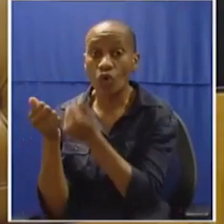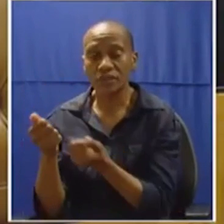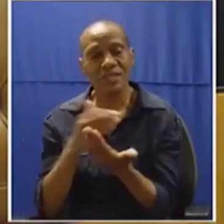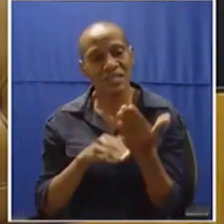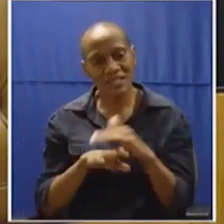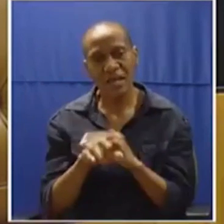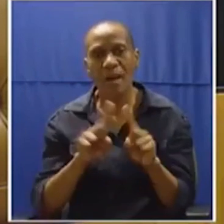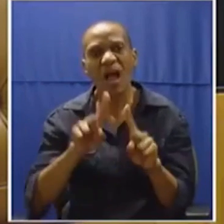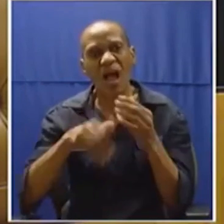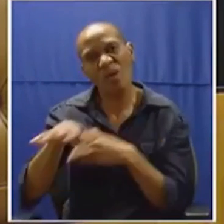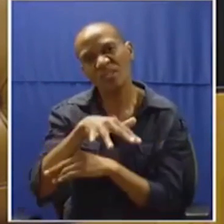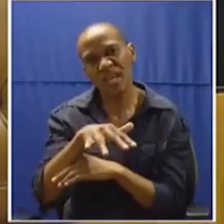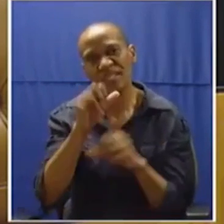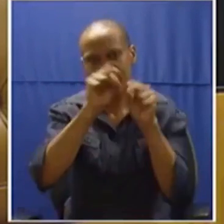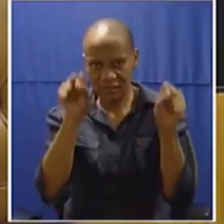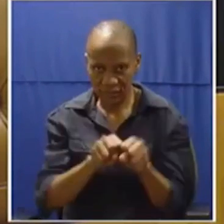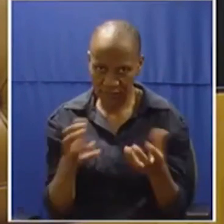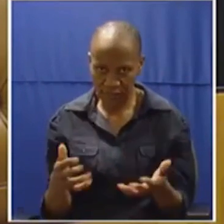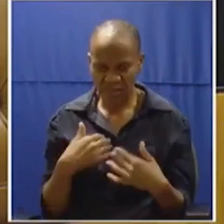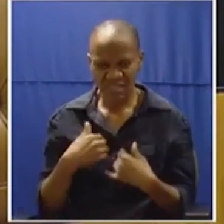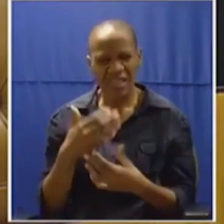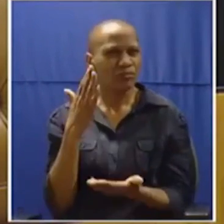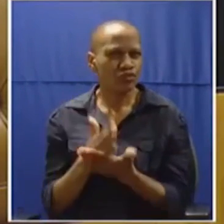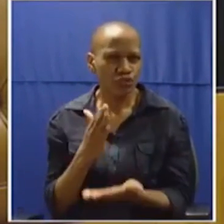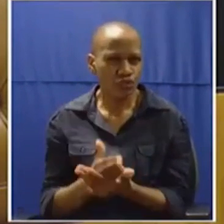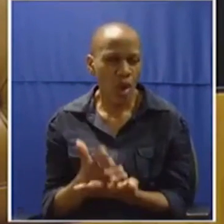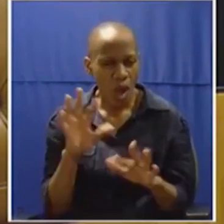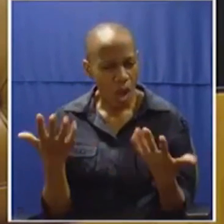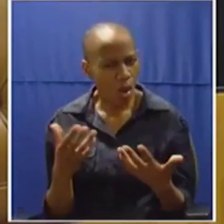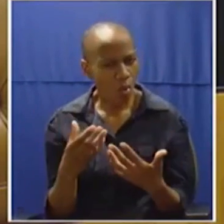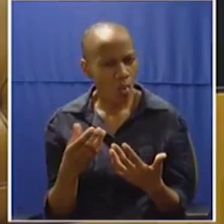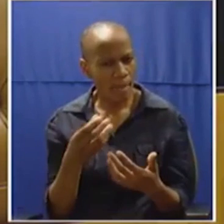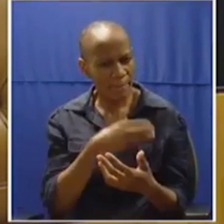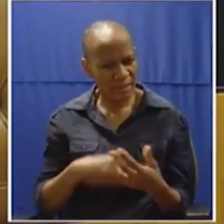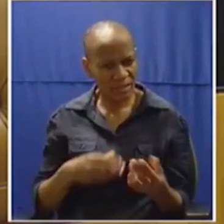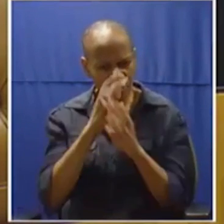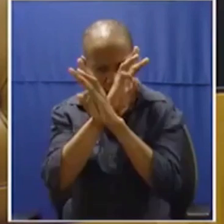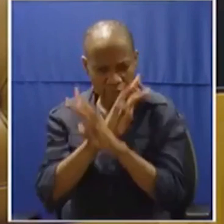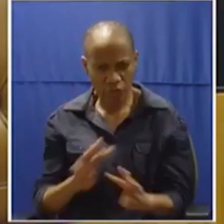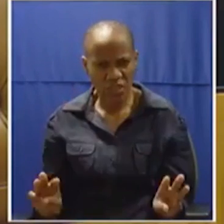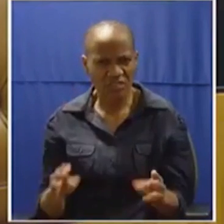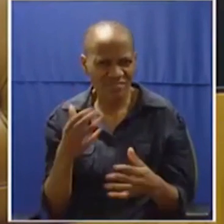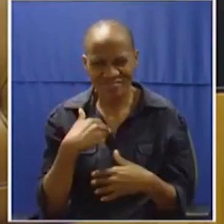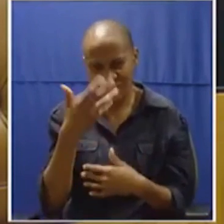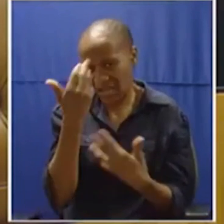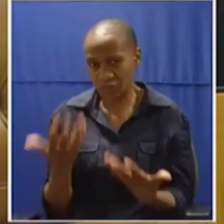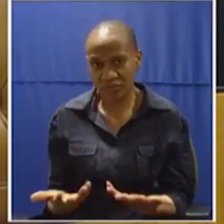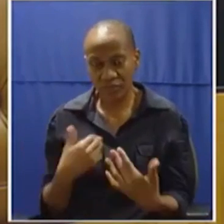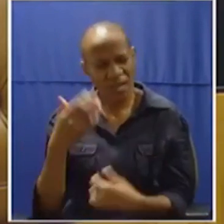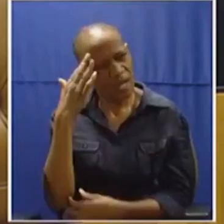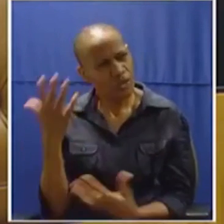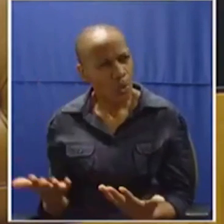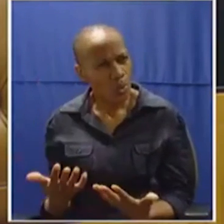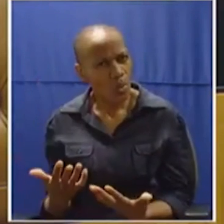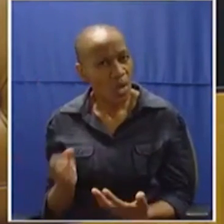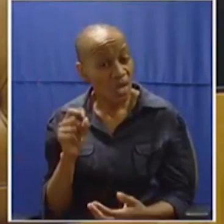etc. I'm not sure about amnesty. As far as I know, the amnesty dispensation that